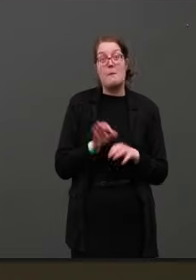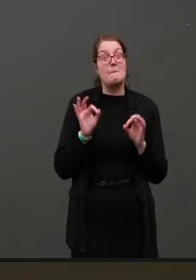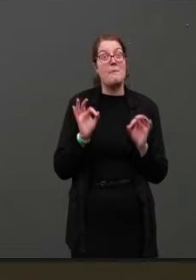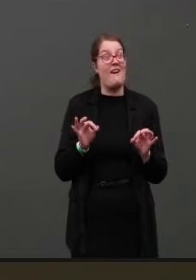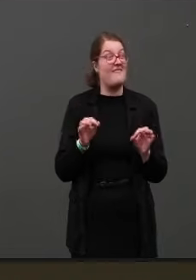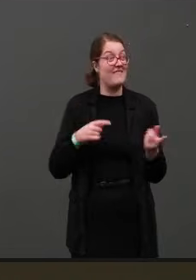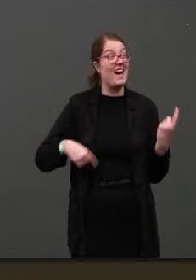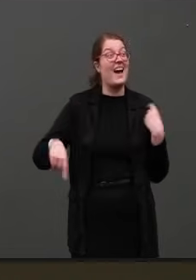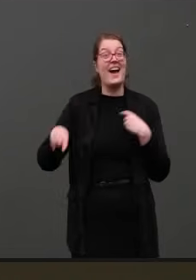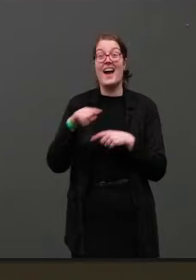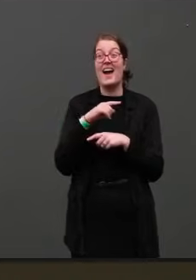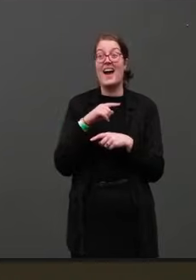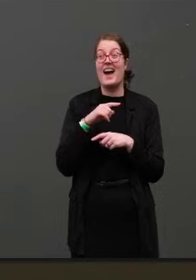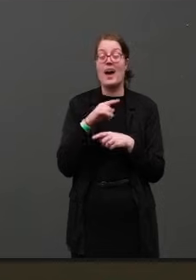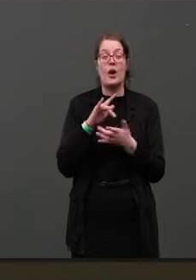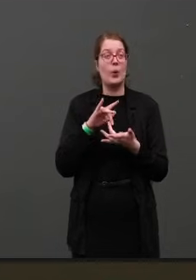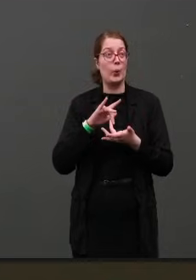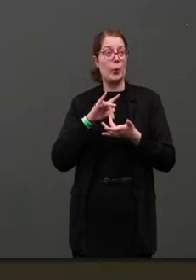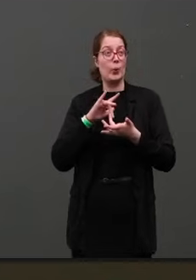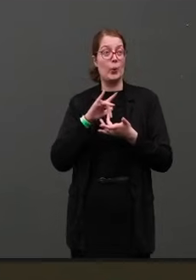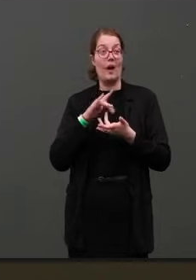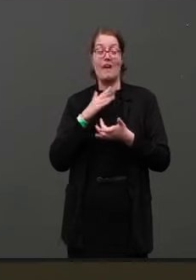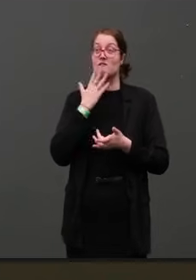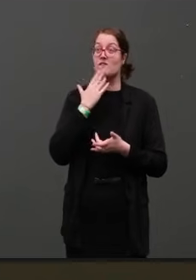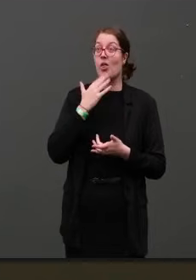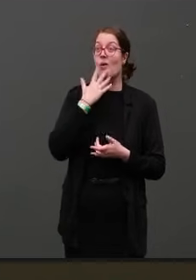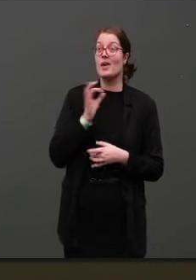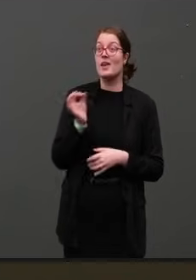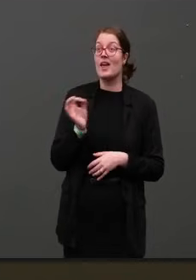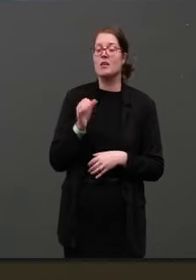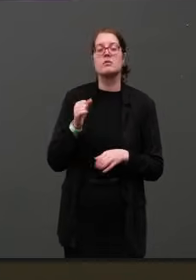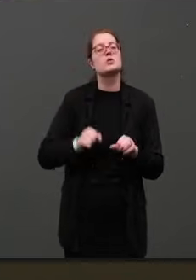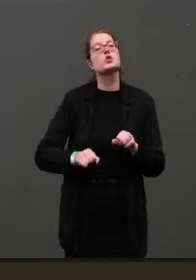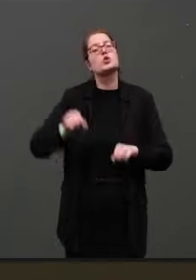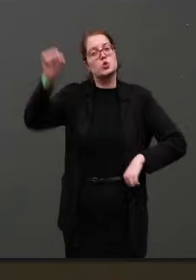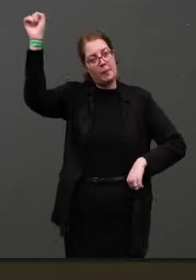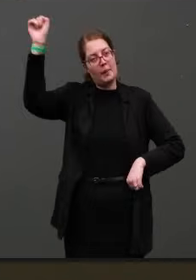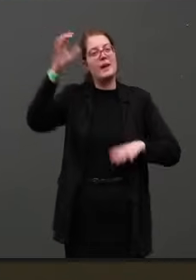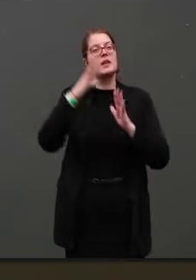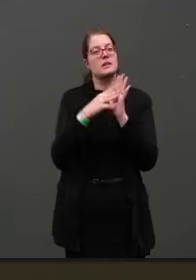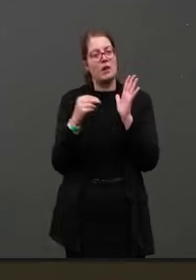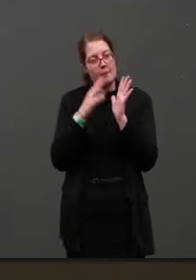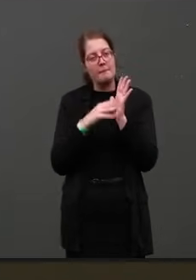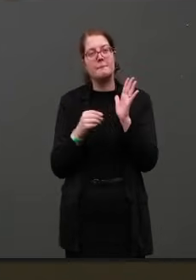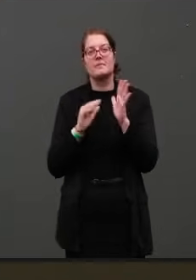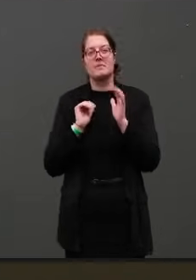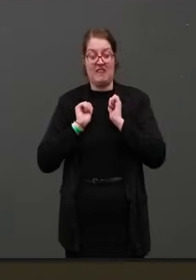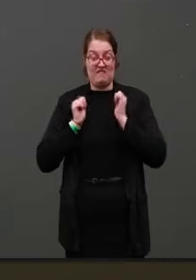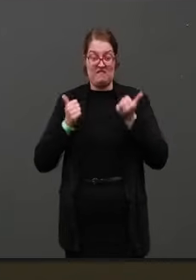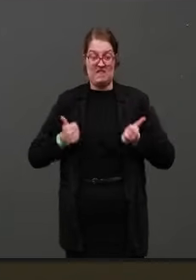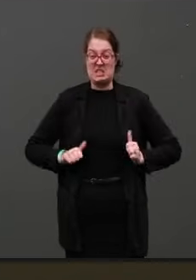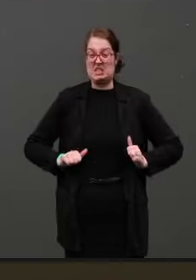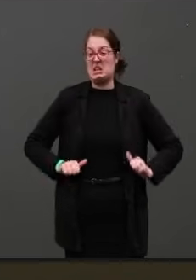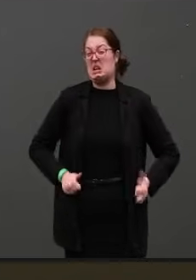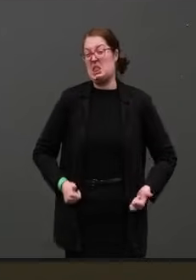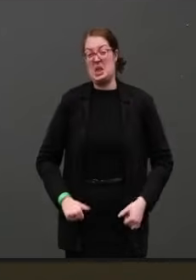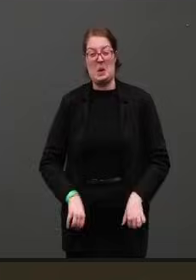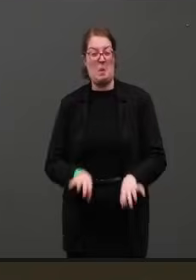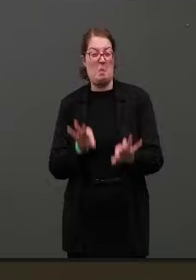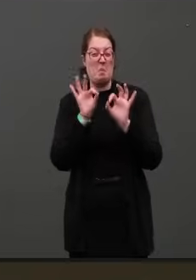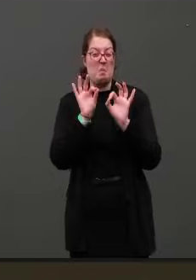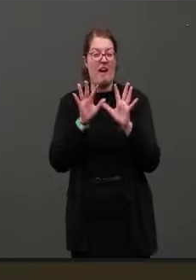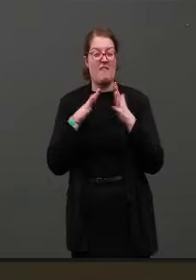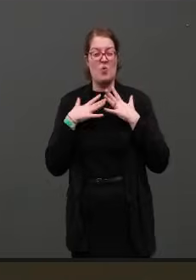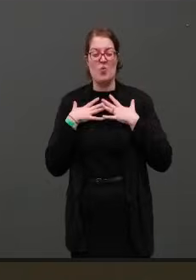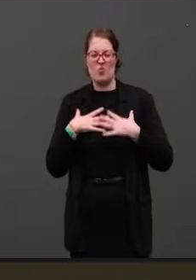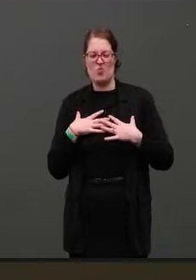without flaw. I always use Superman as a good example of this. Like, physically, he is basically a perfect specimen with no flaws,